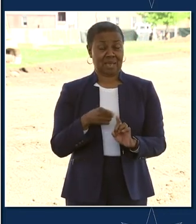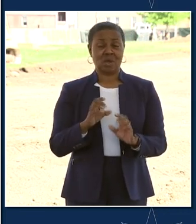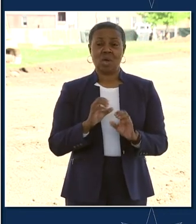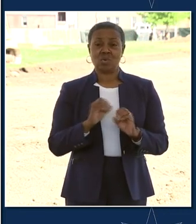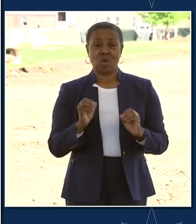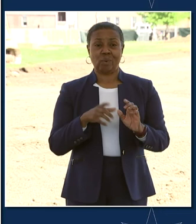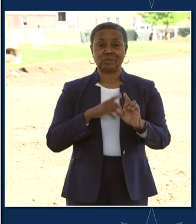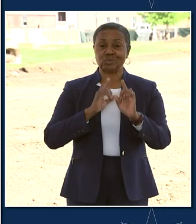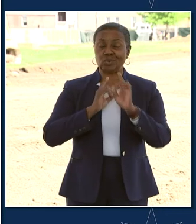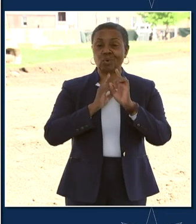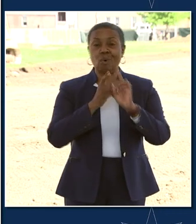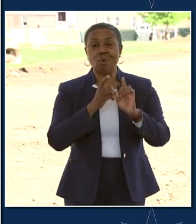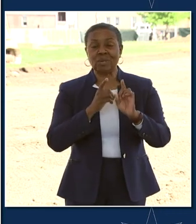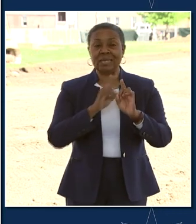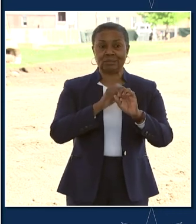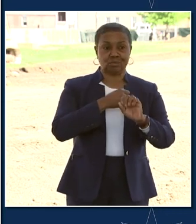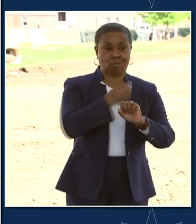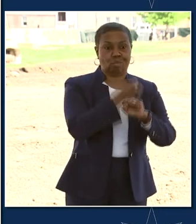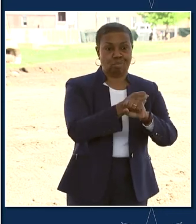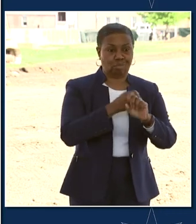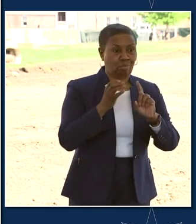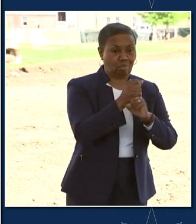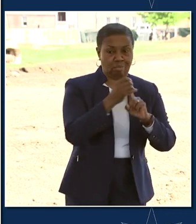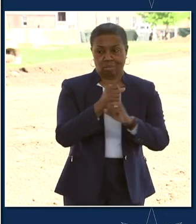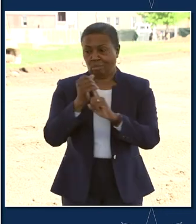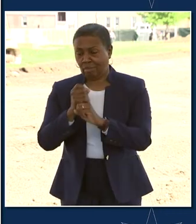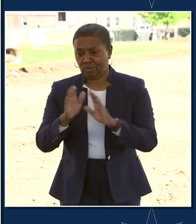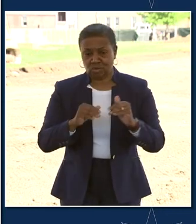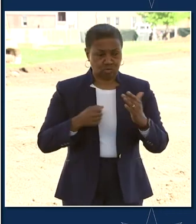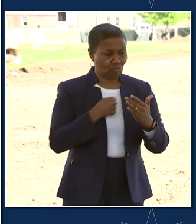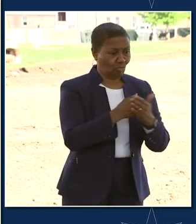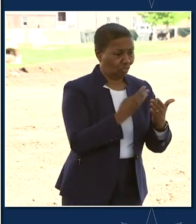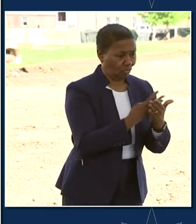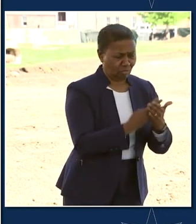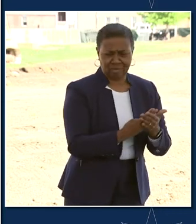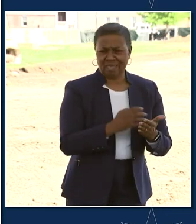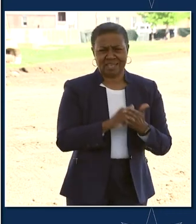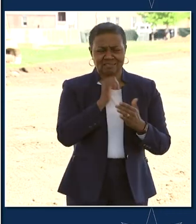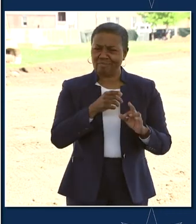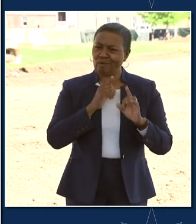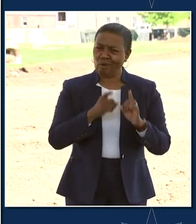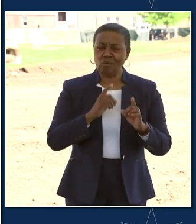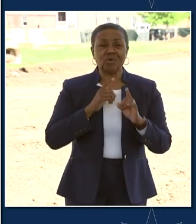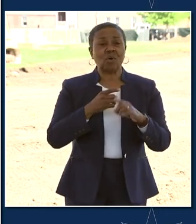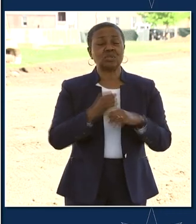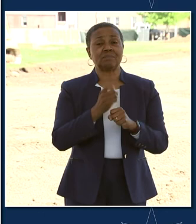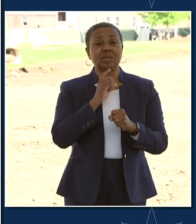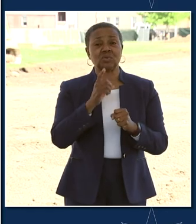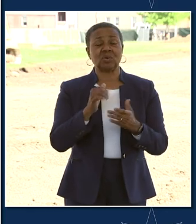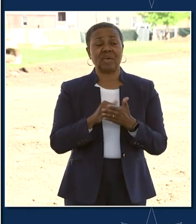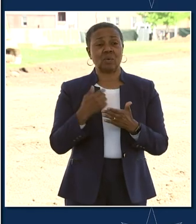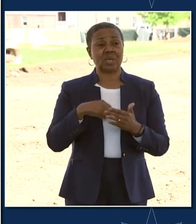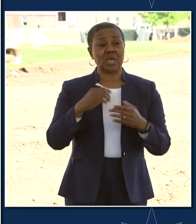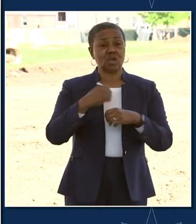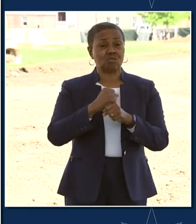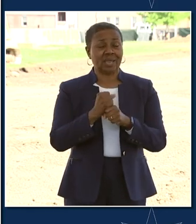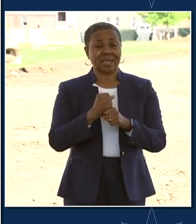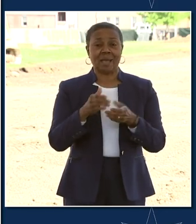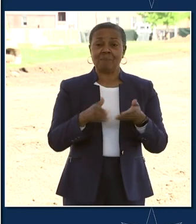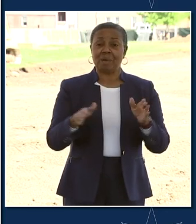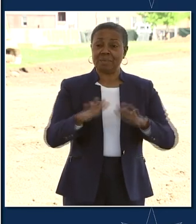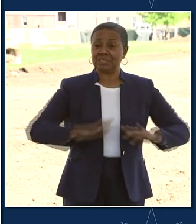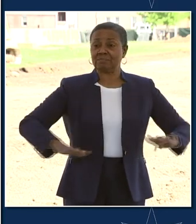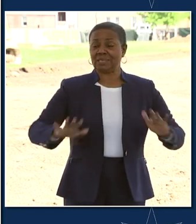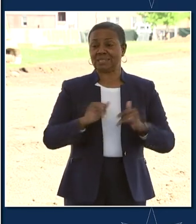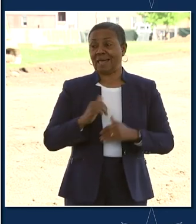one's goal is to lock up our children. That's not our goal. Our goal is to make sure that we create public